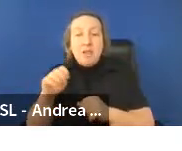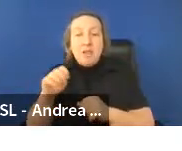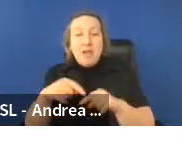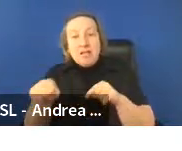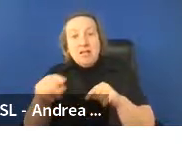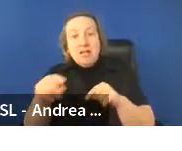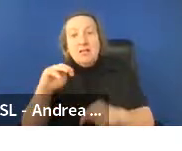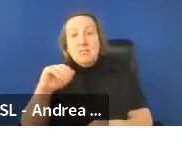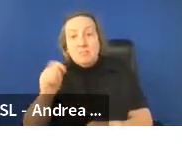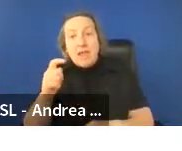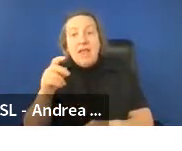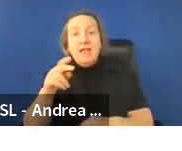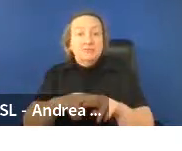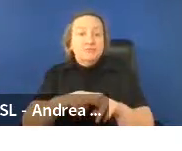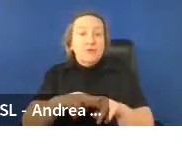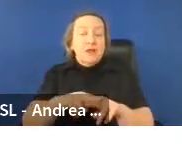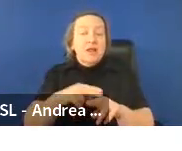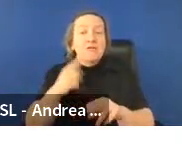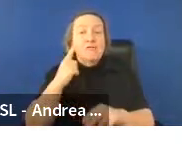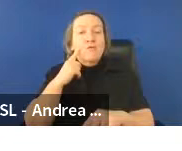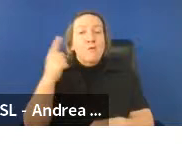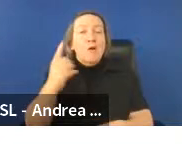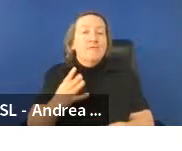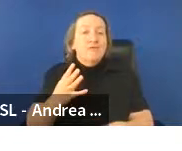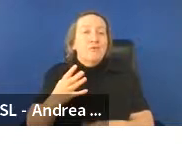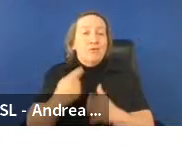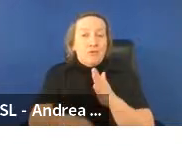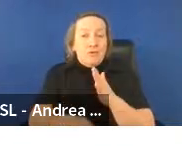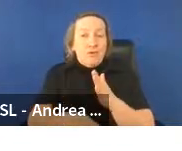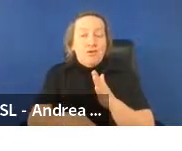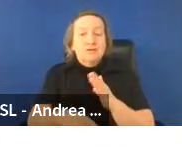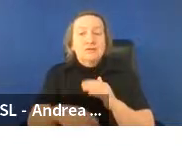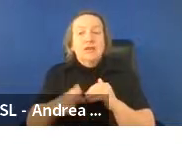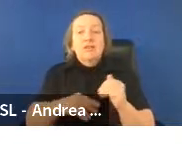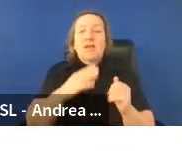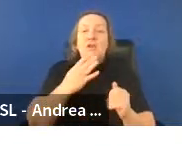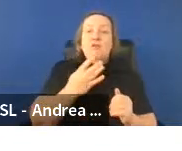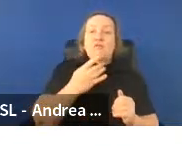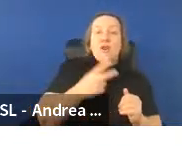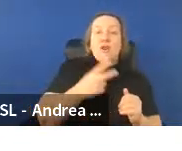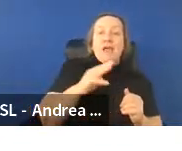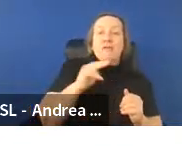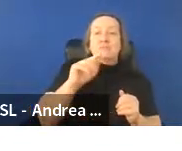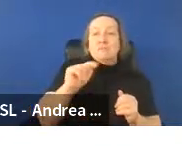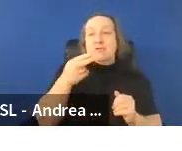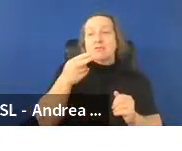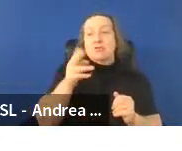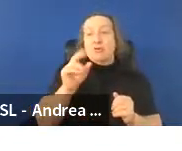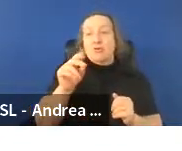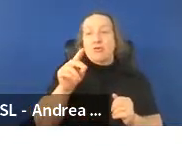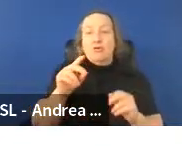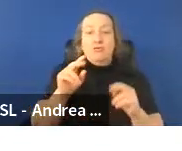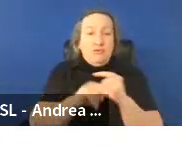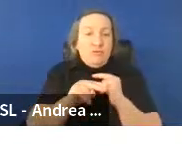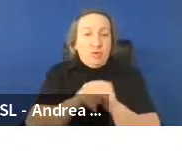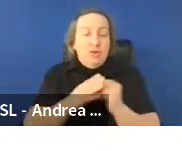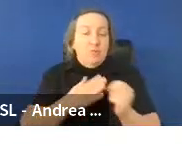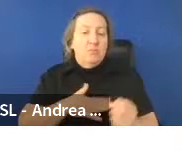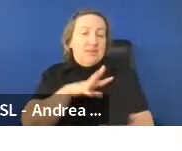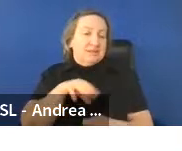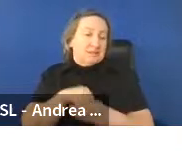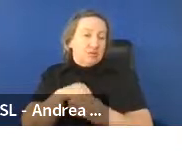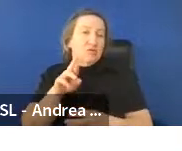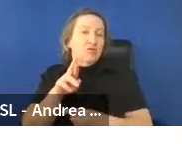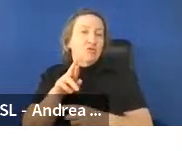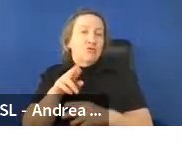built for 1/4 of the cost of the 4.5-mile Mount Hood Freeway. Please include rail